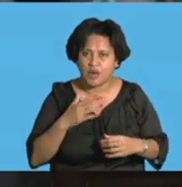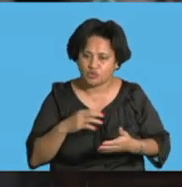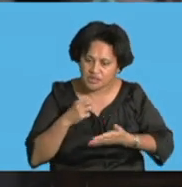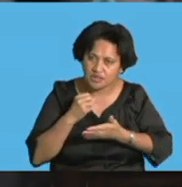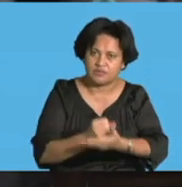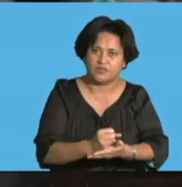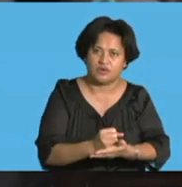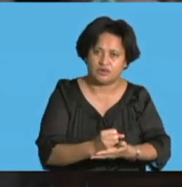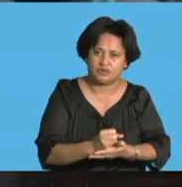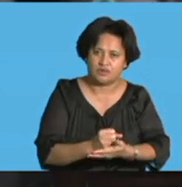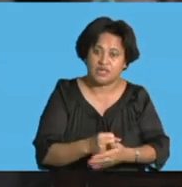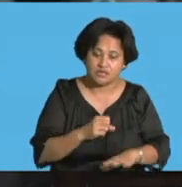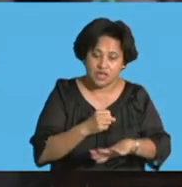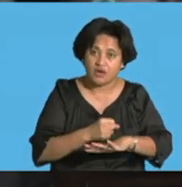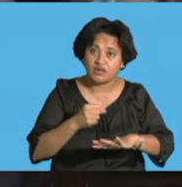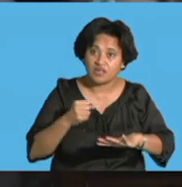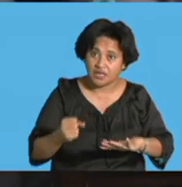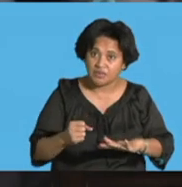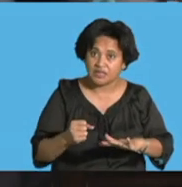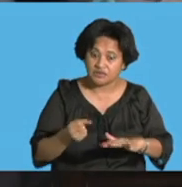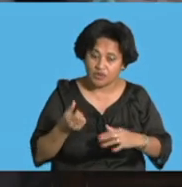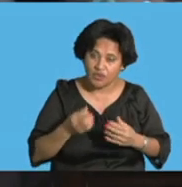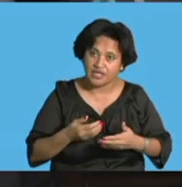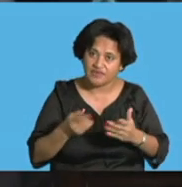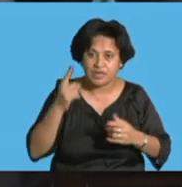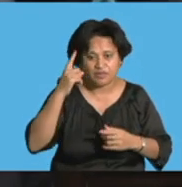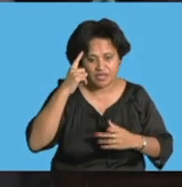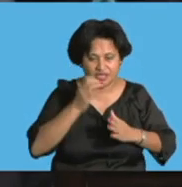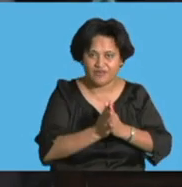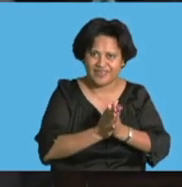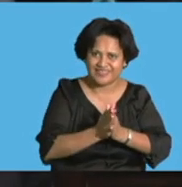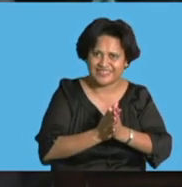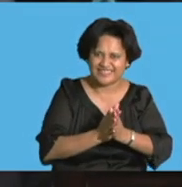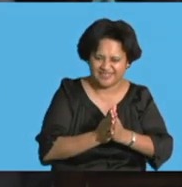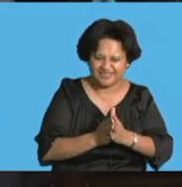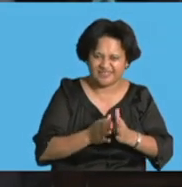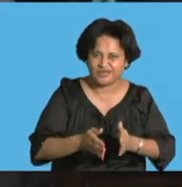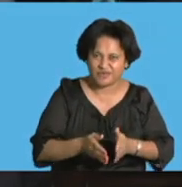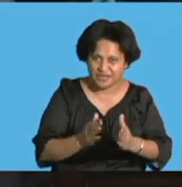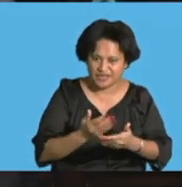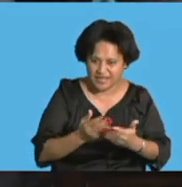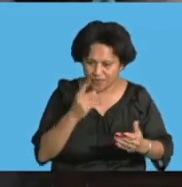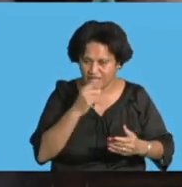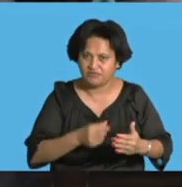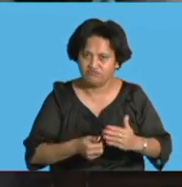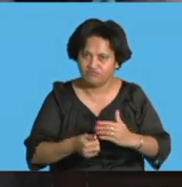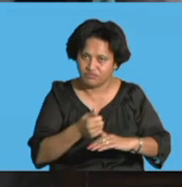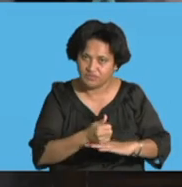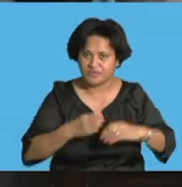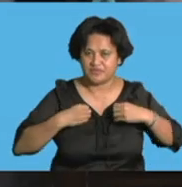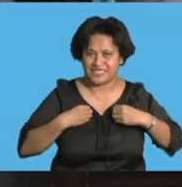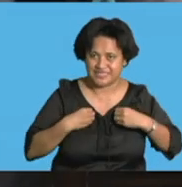has introduced a number of innovative measures by engaging with non-government organizations, multilateral financial